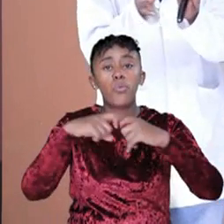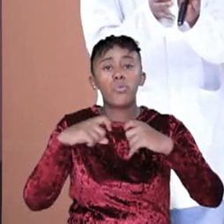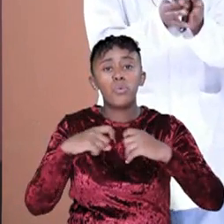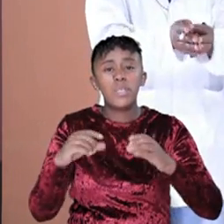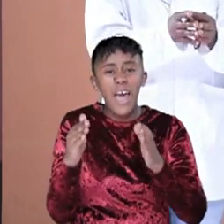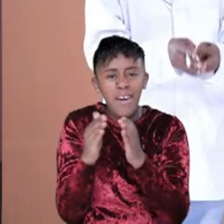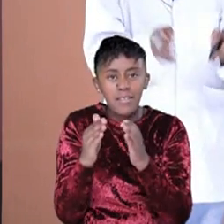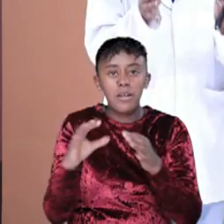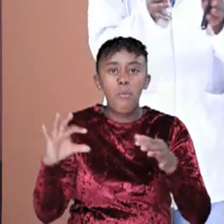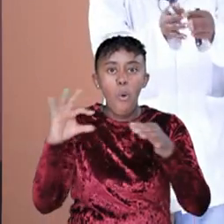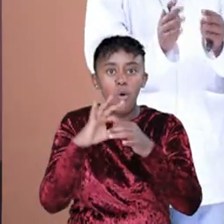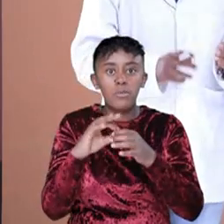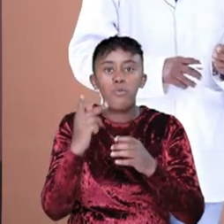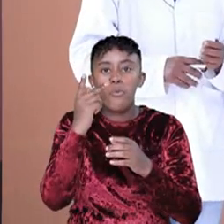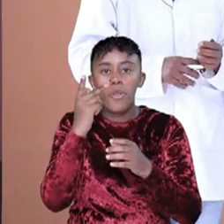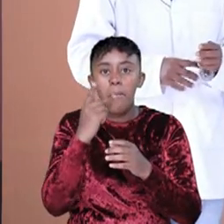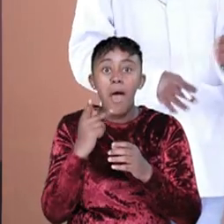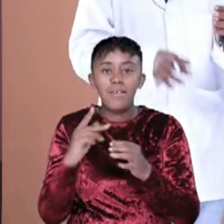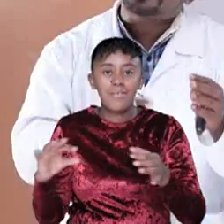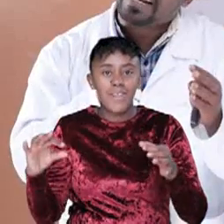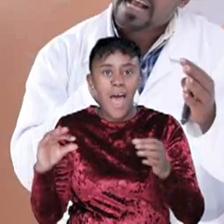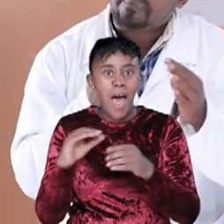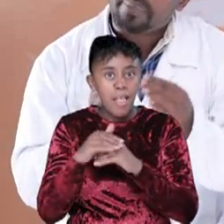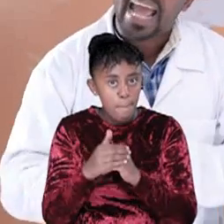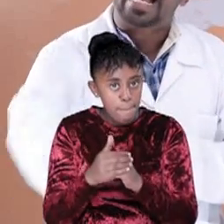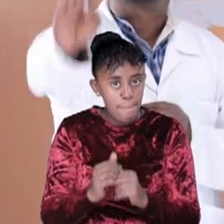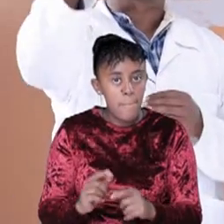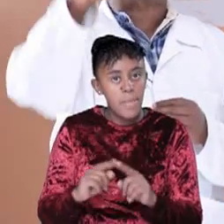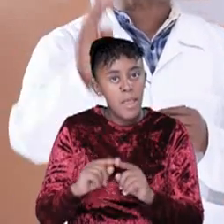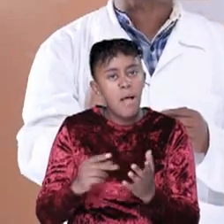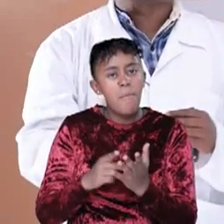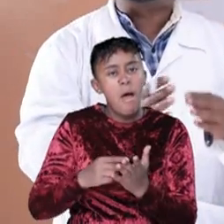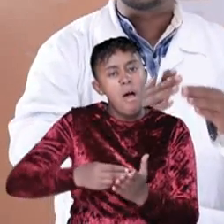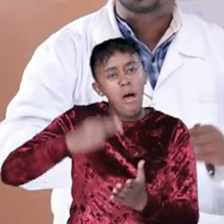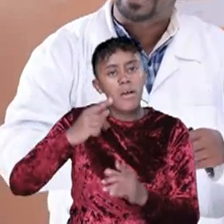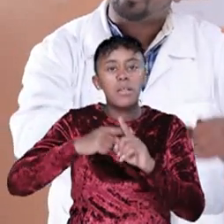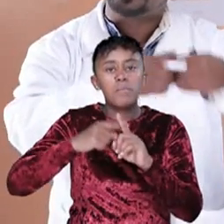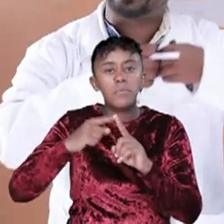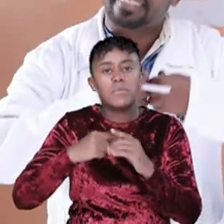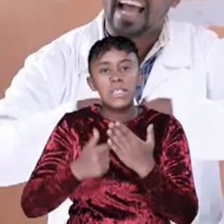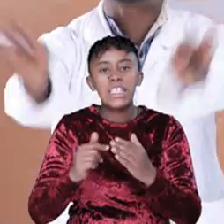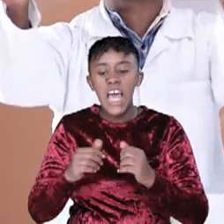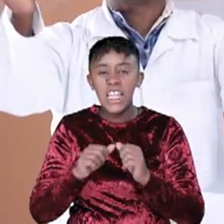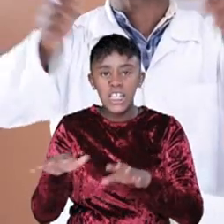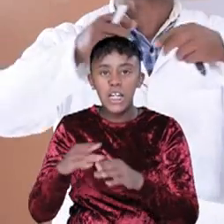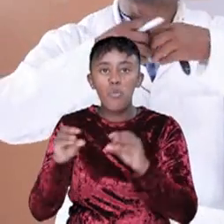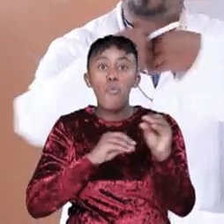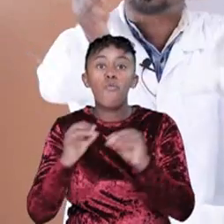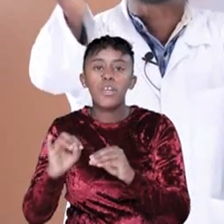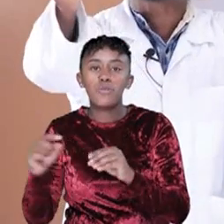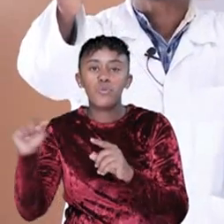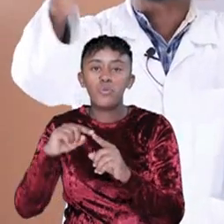electron is tightly bonded to the parent atoms. After applying high temperature, this electron is detached